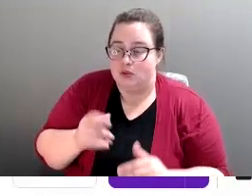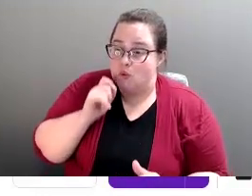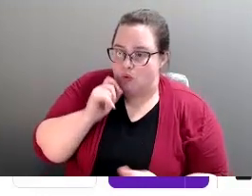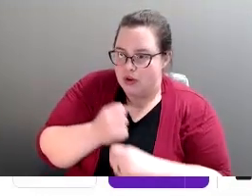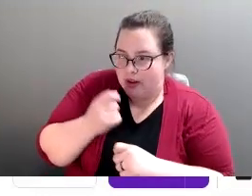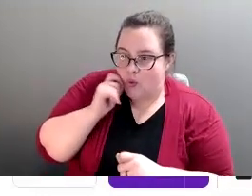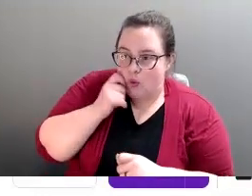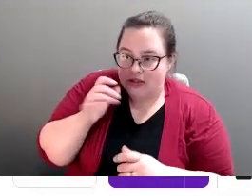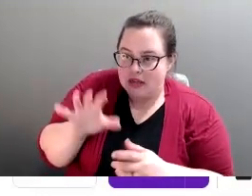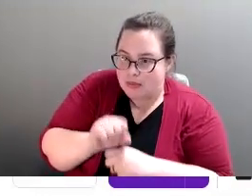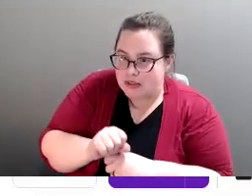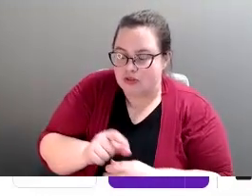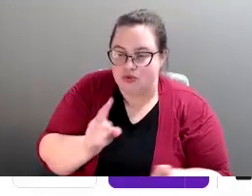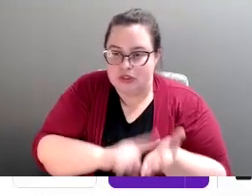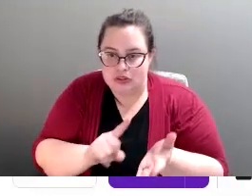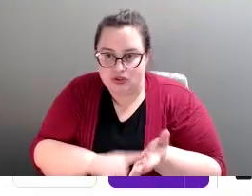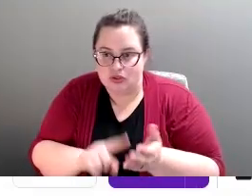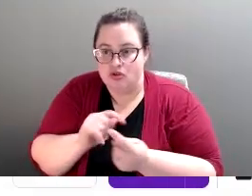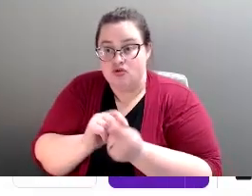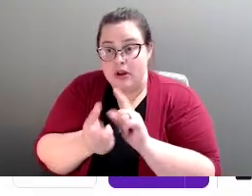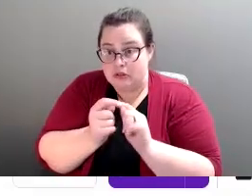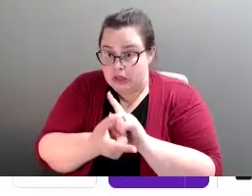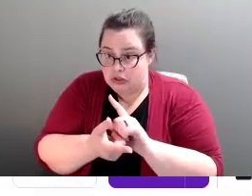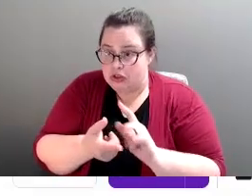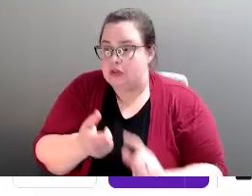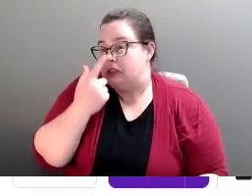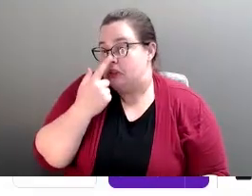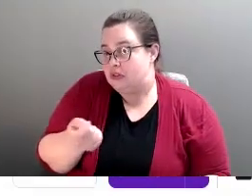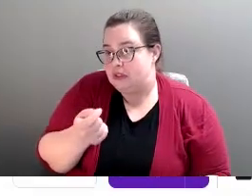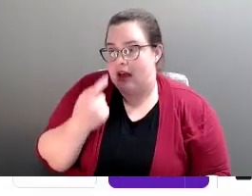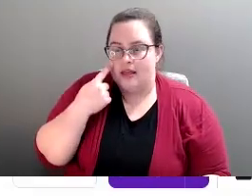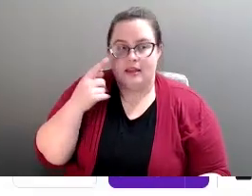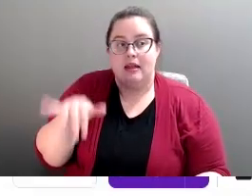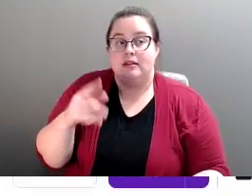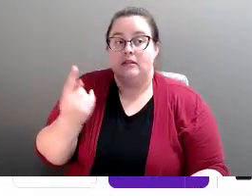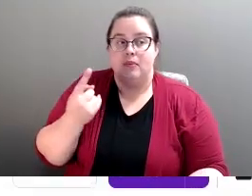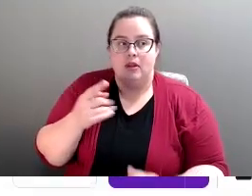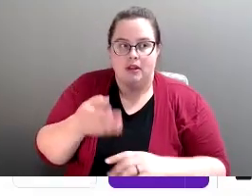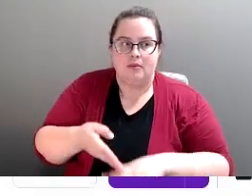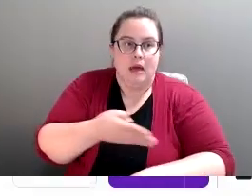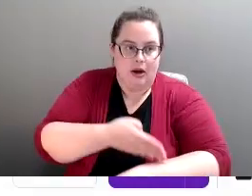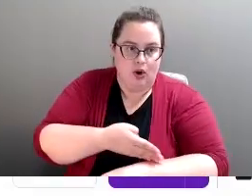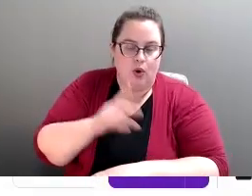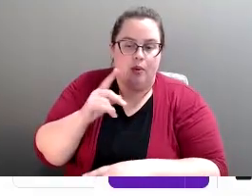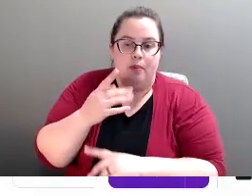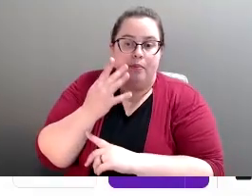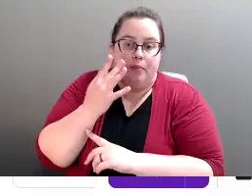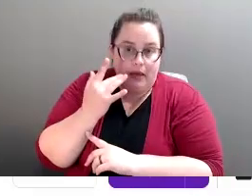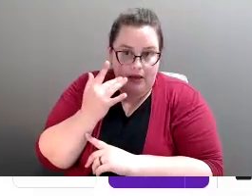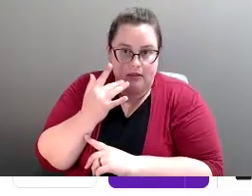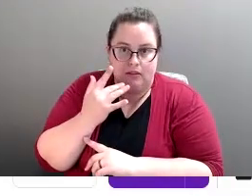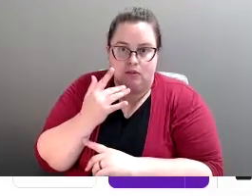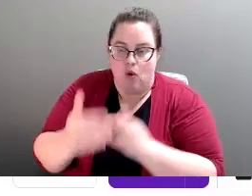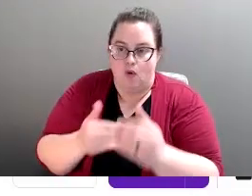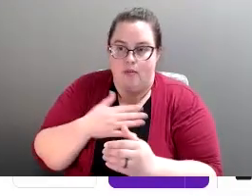that's awesome. Translation, interesting. Actually, I think this has definitely been something that's much better only because over